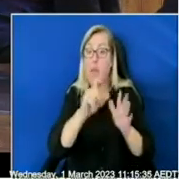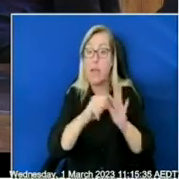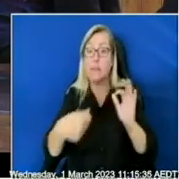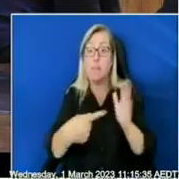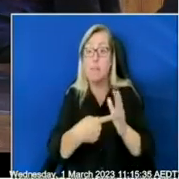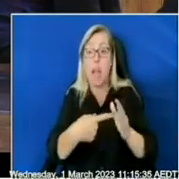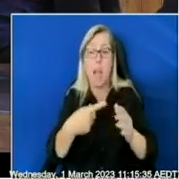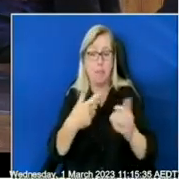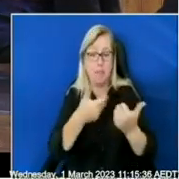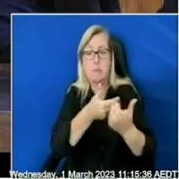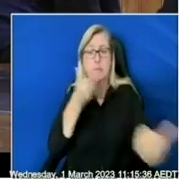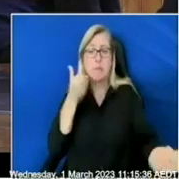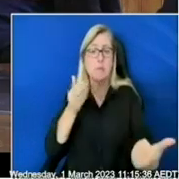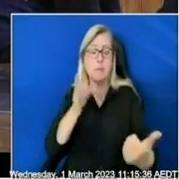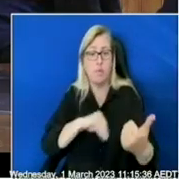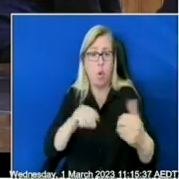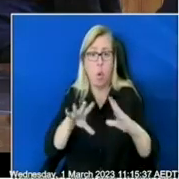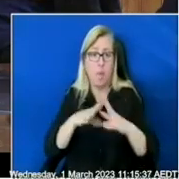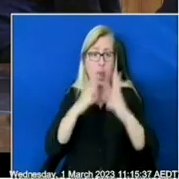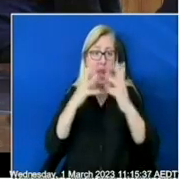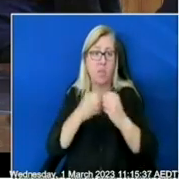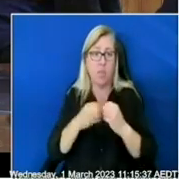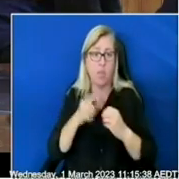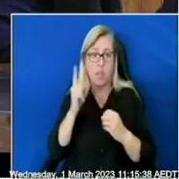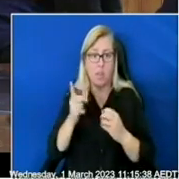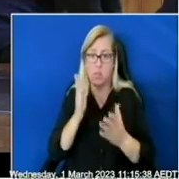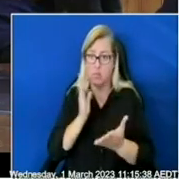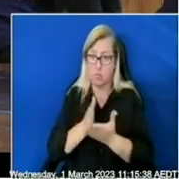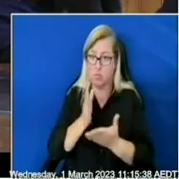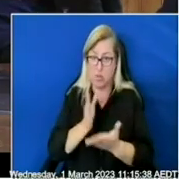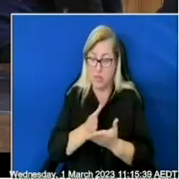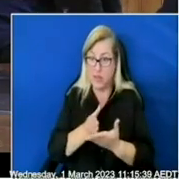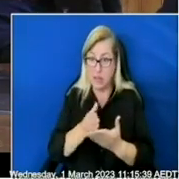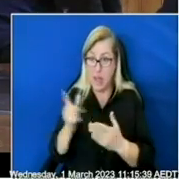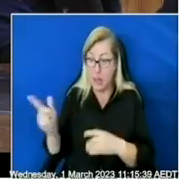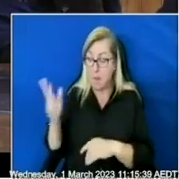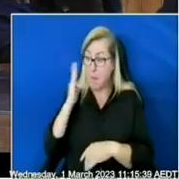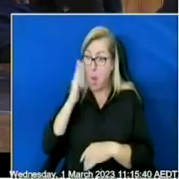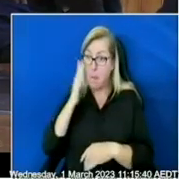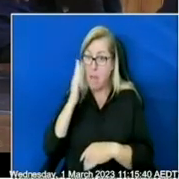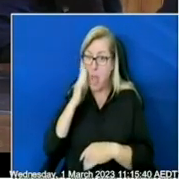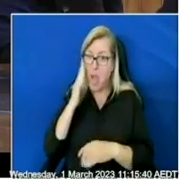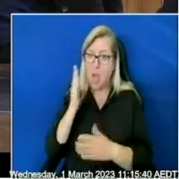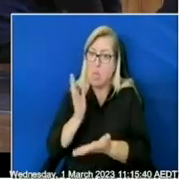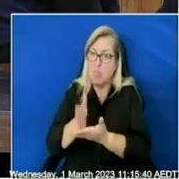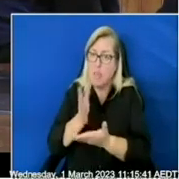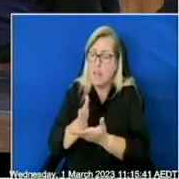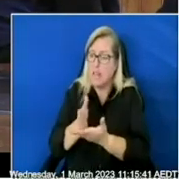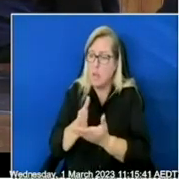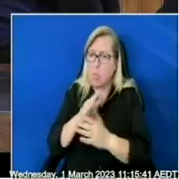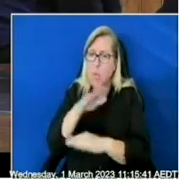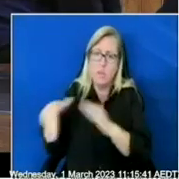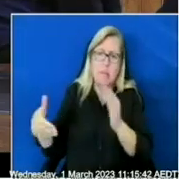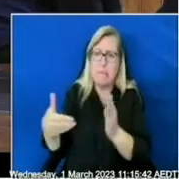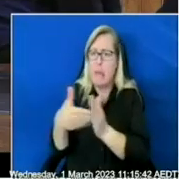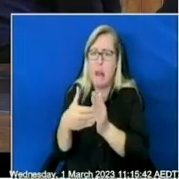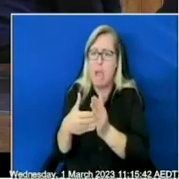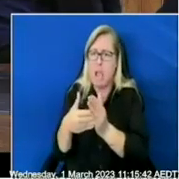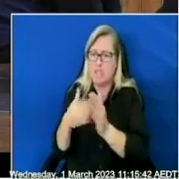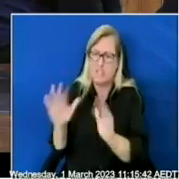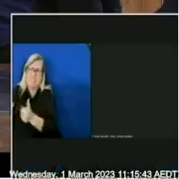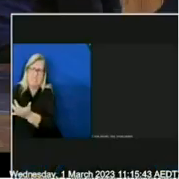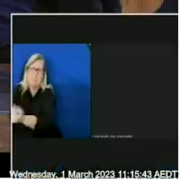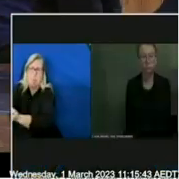An absolutely injustice to my mother. It was the last kick in the guts that this government had to her. See,